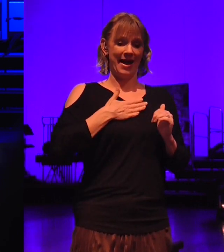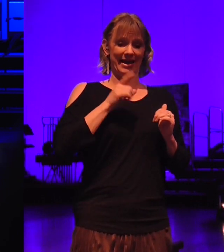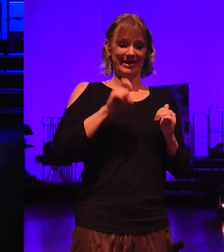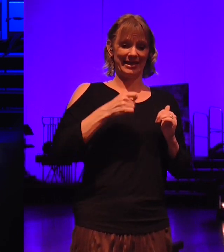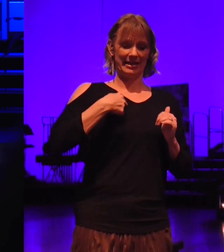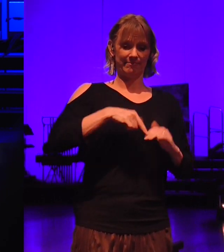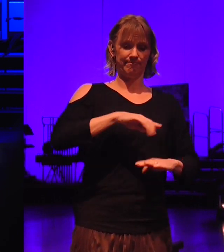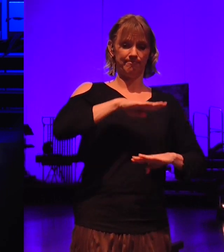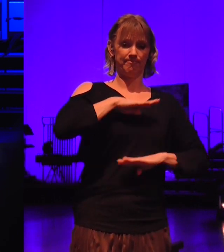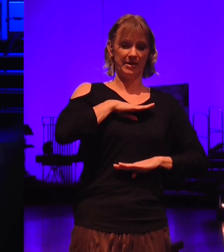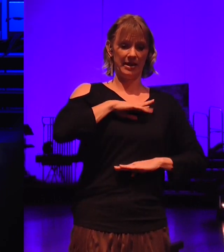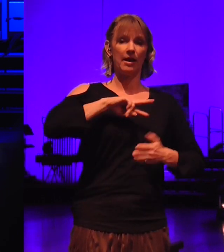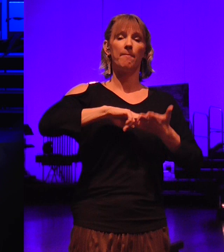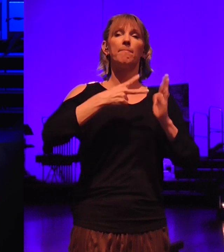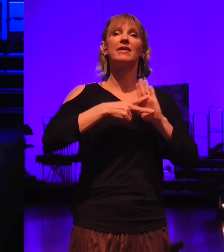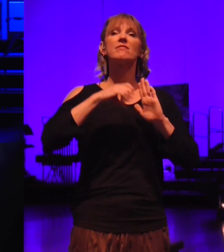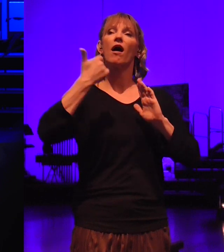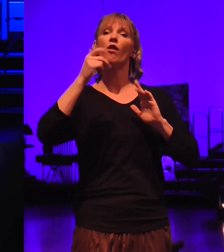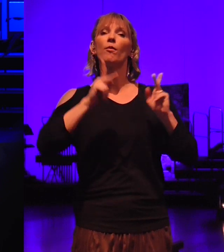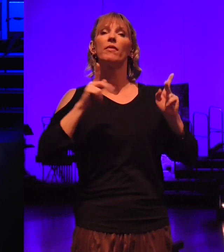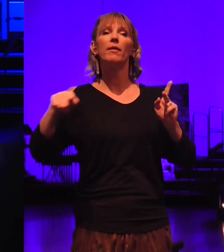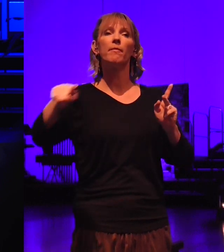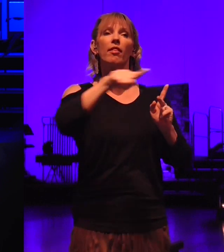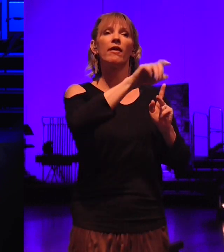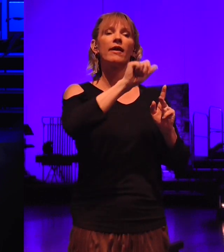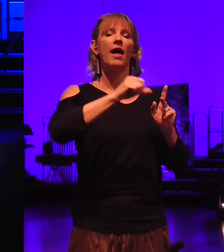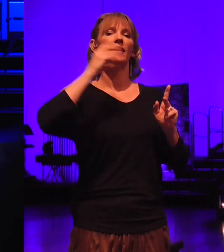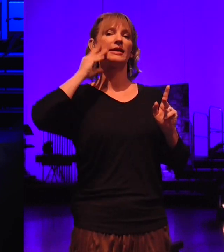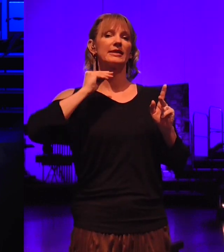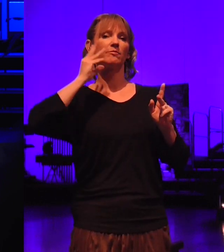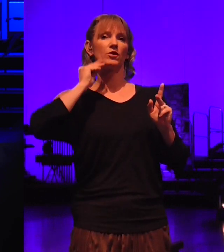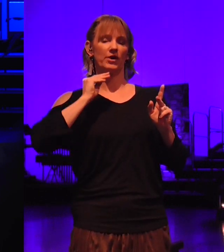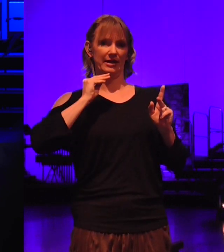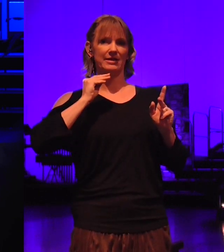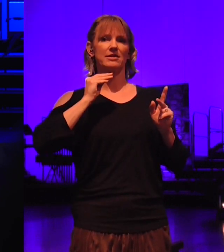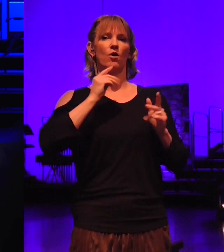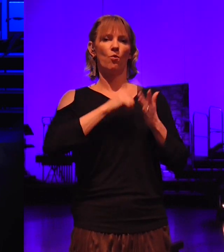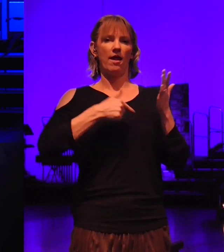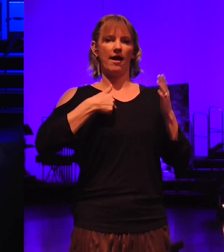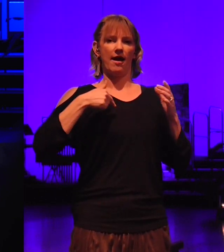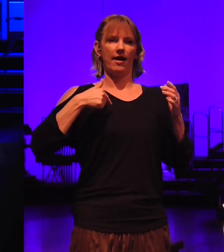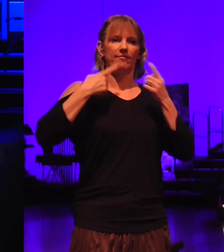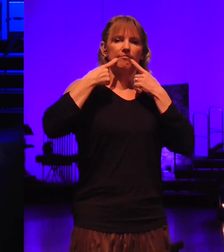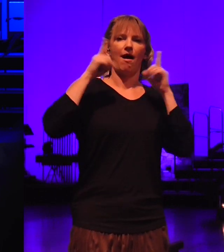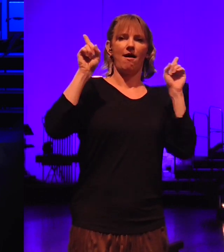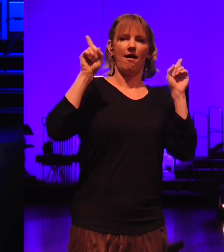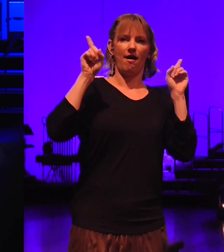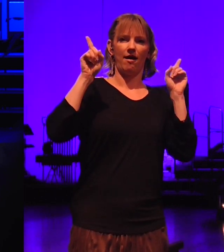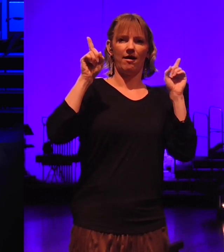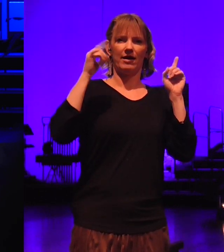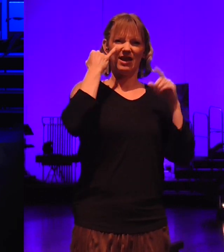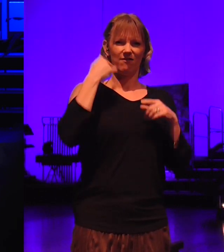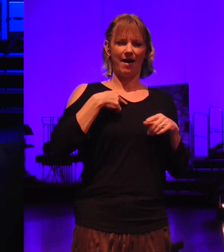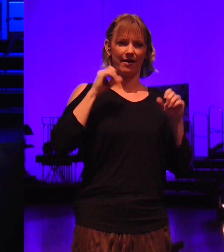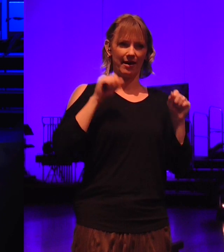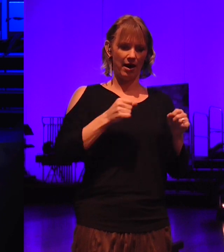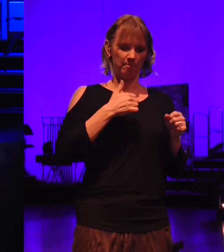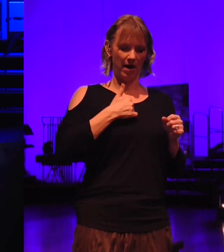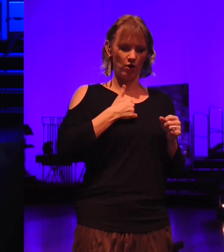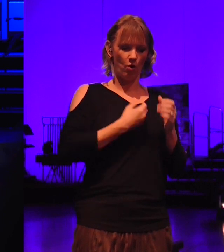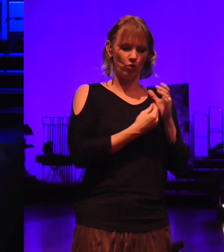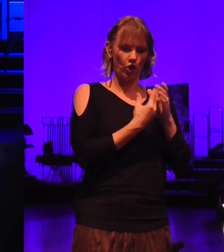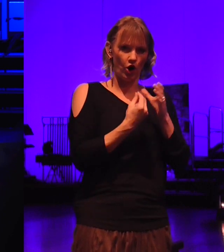taste the fruit of my labor. If I can tend to my own garden and meet my own